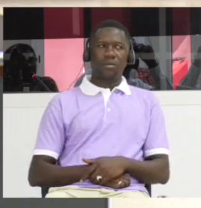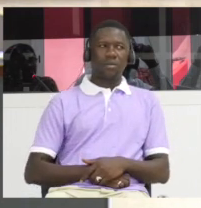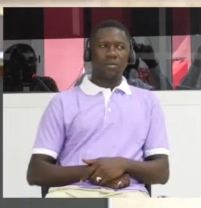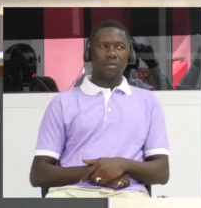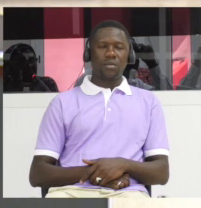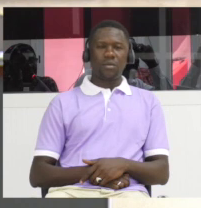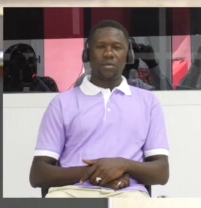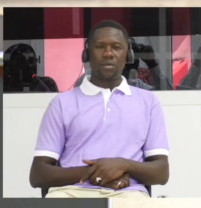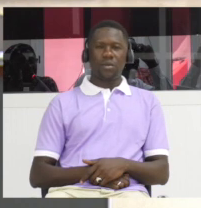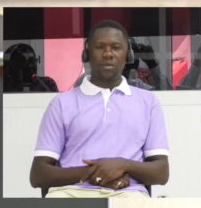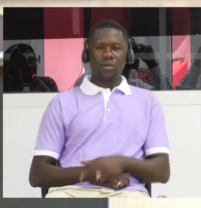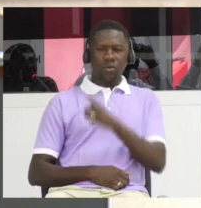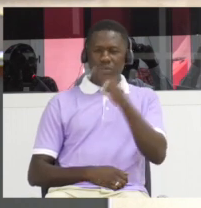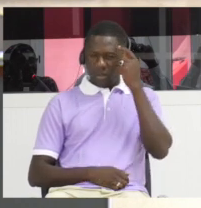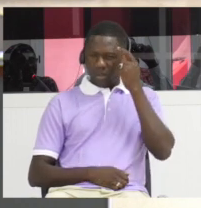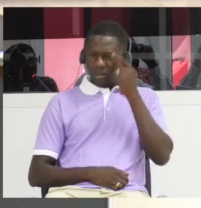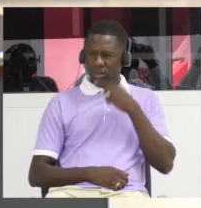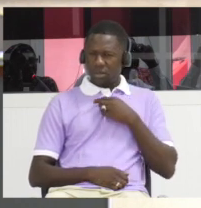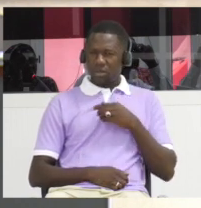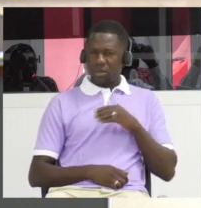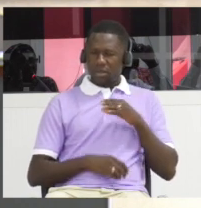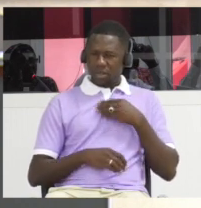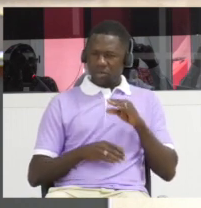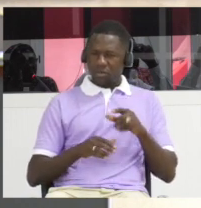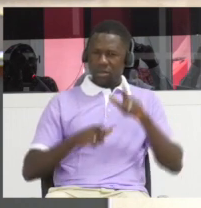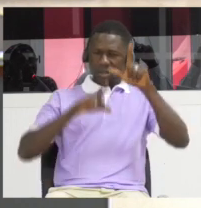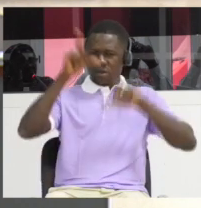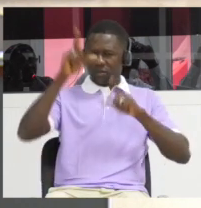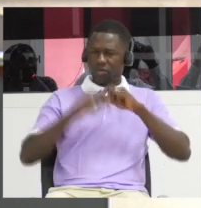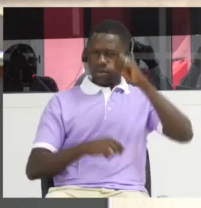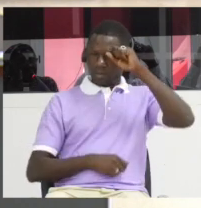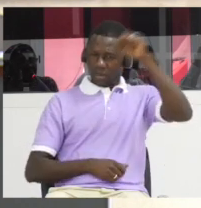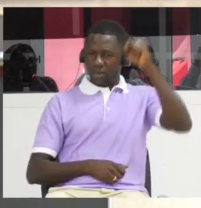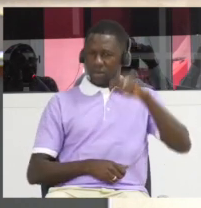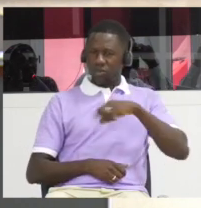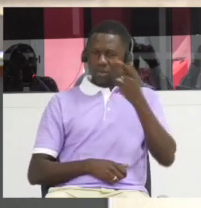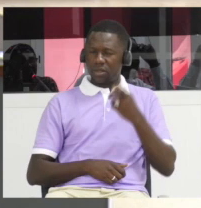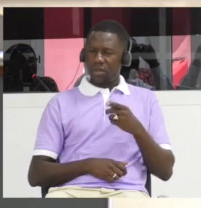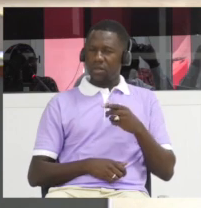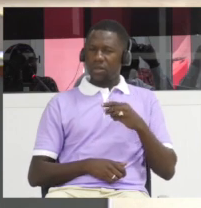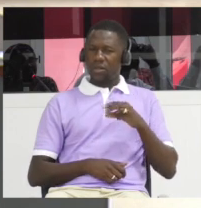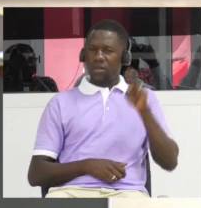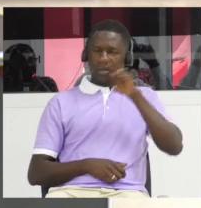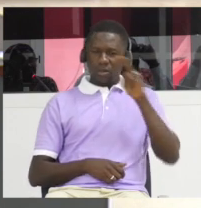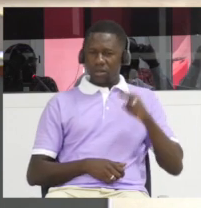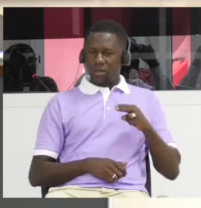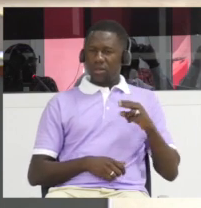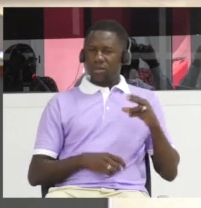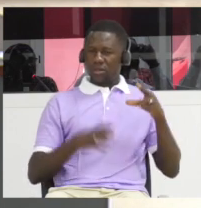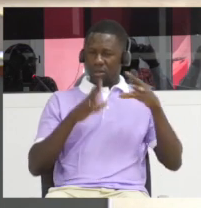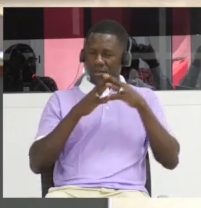the level of the president or to the cabinet, or was it below even cabinet